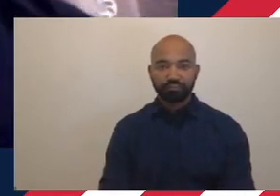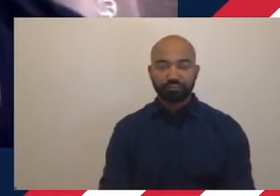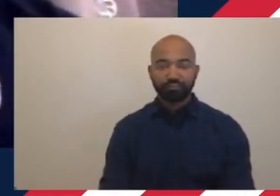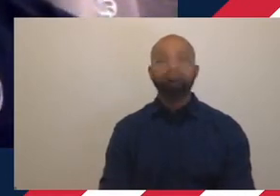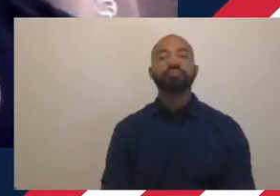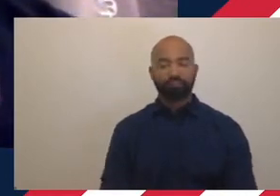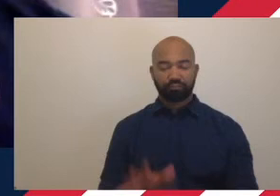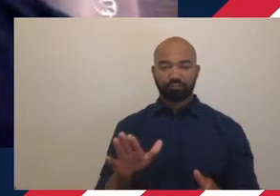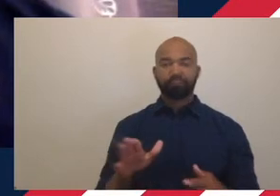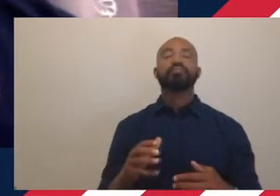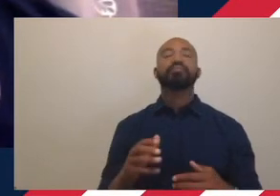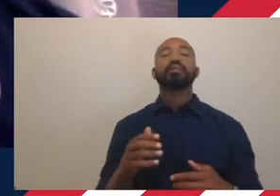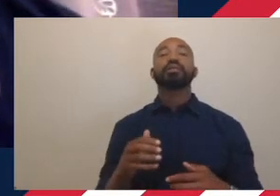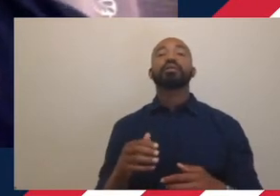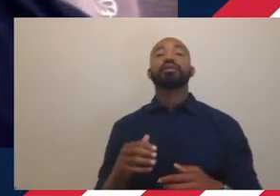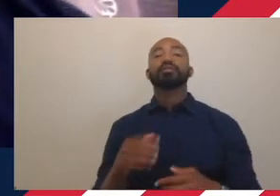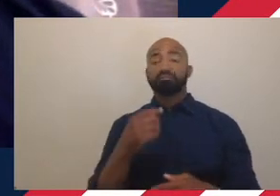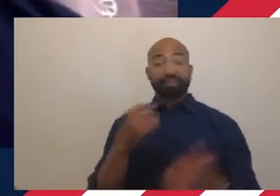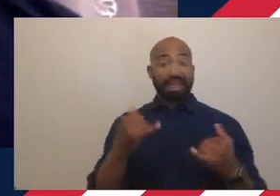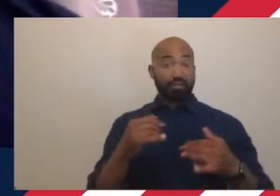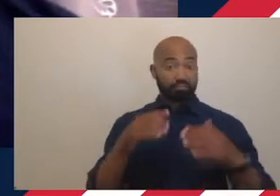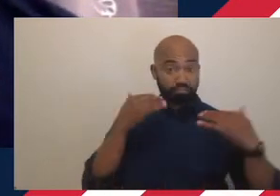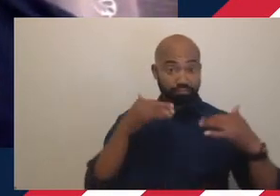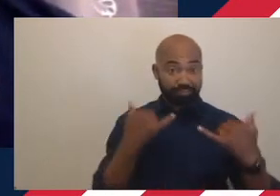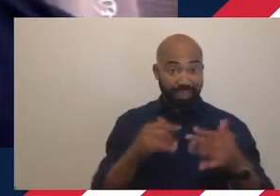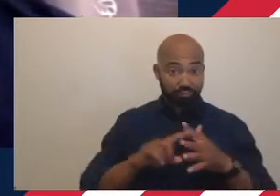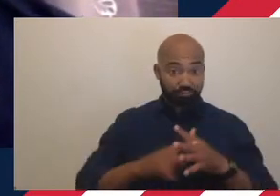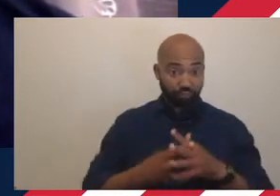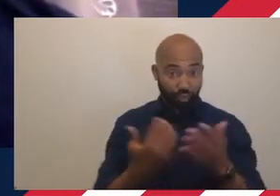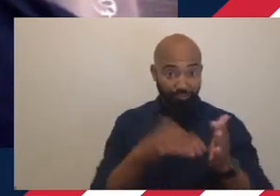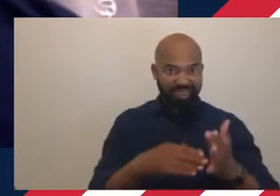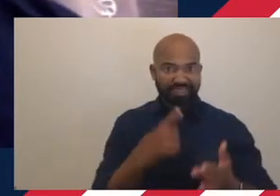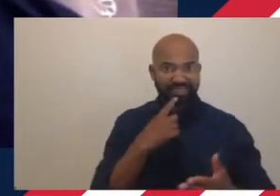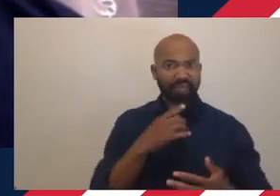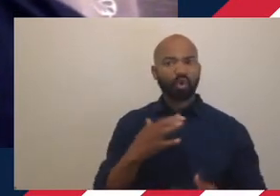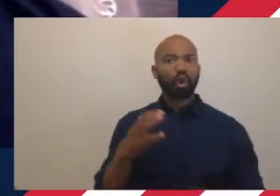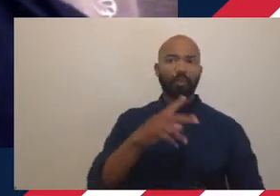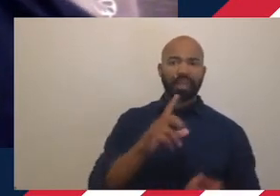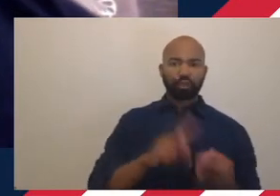And then we'll come back to Mr. Rickman. Thank you. Can